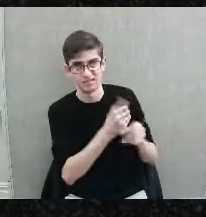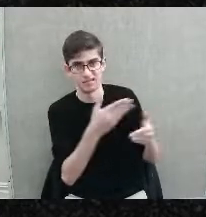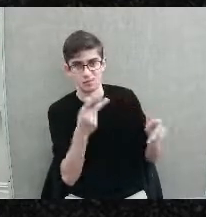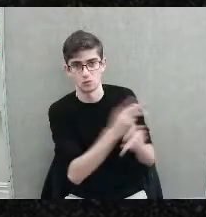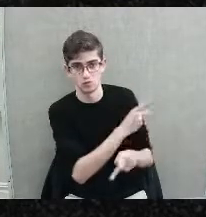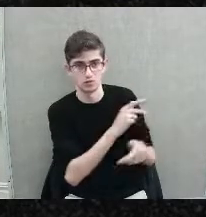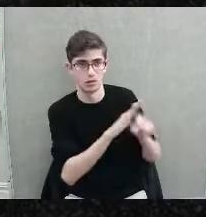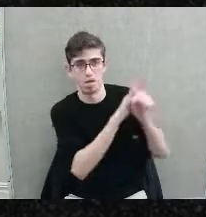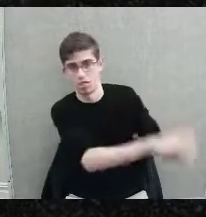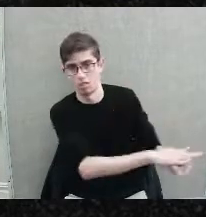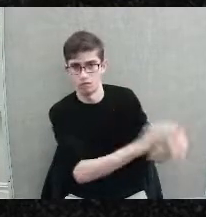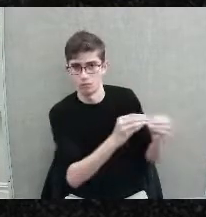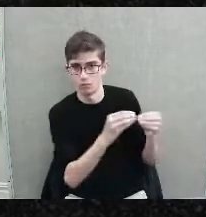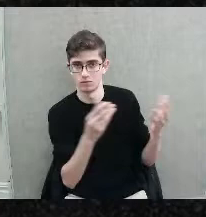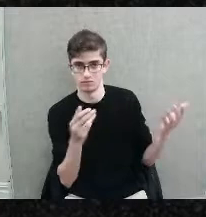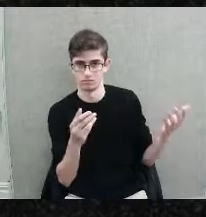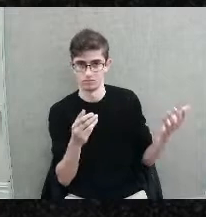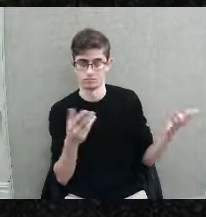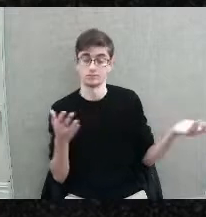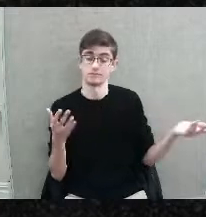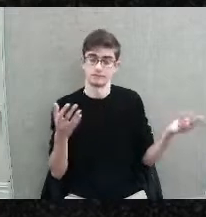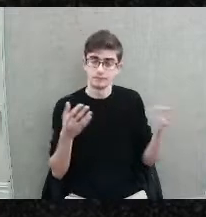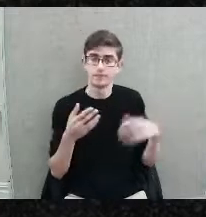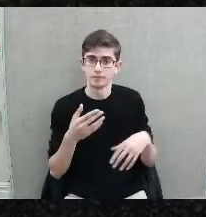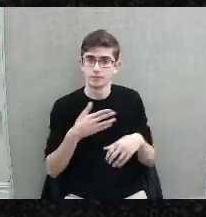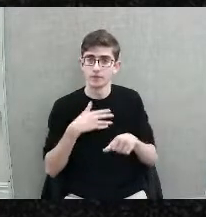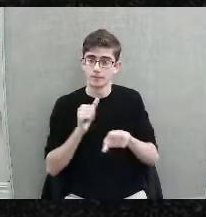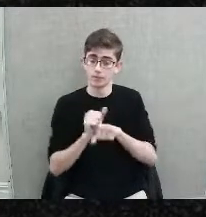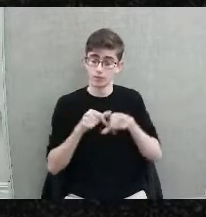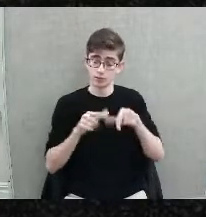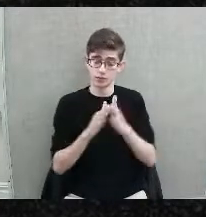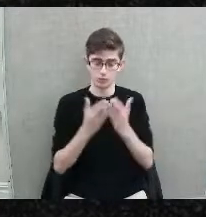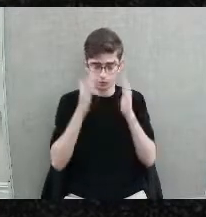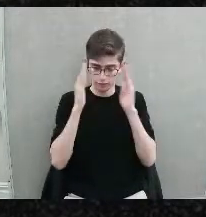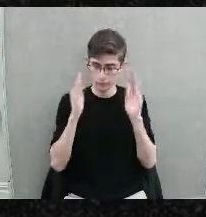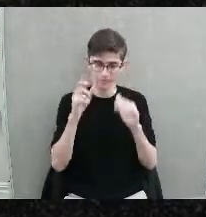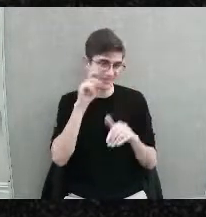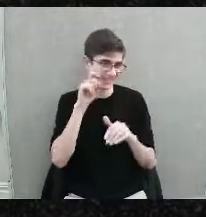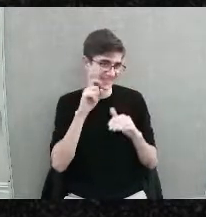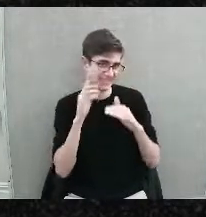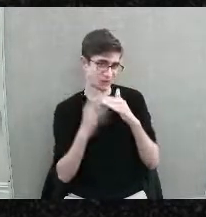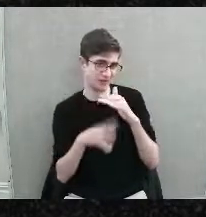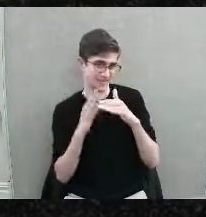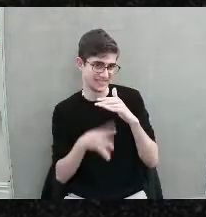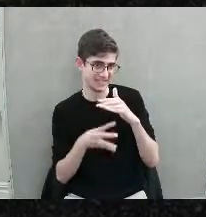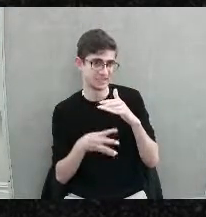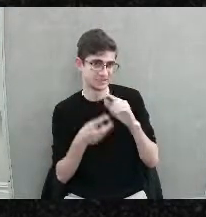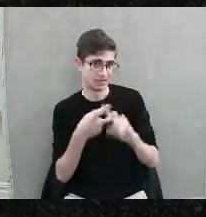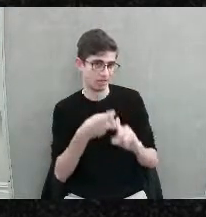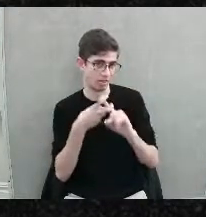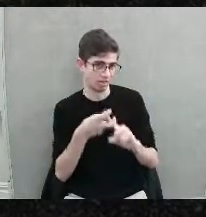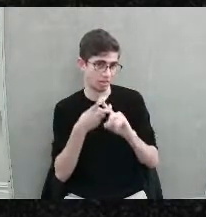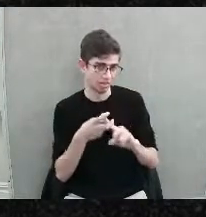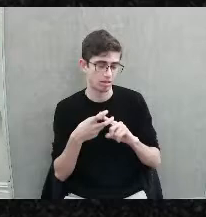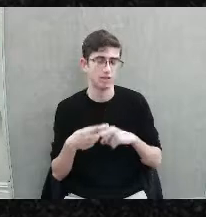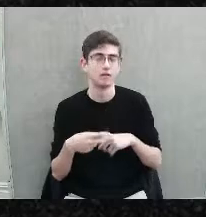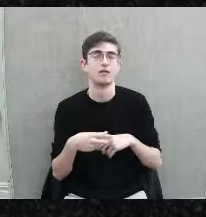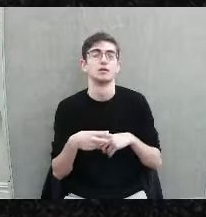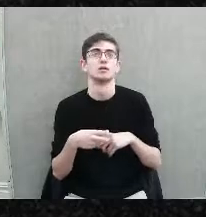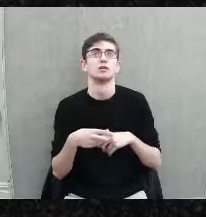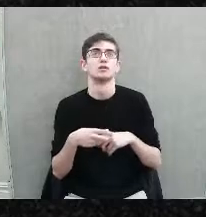So again, my own work in the book was focused on sex trafficking, and